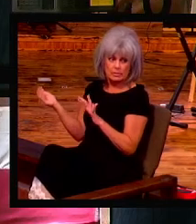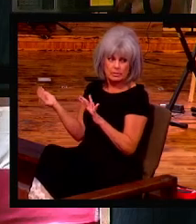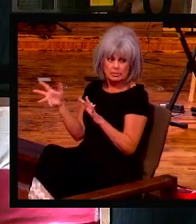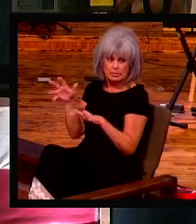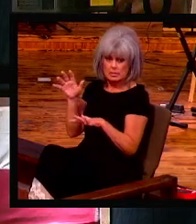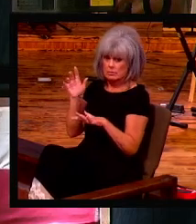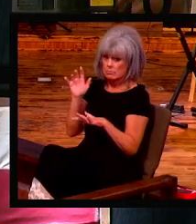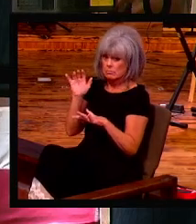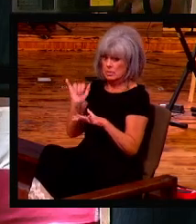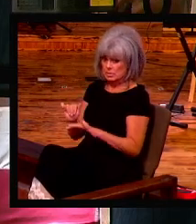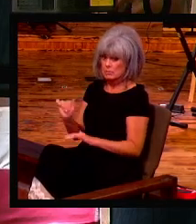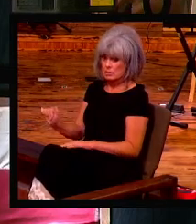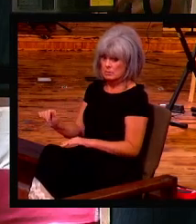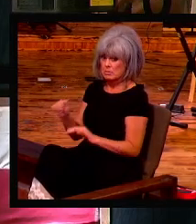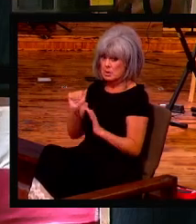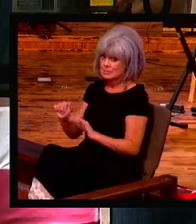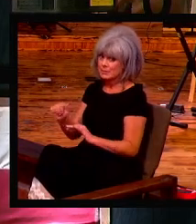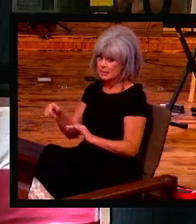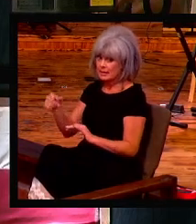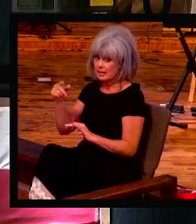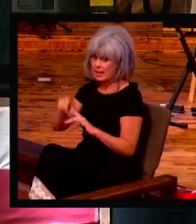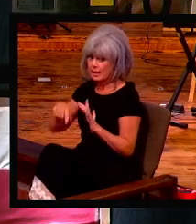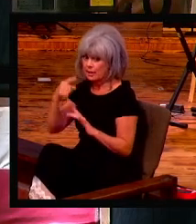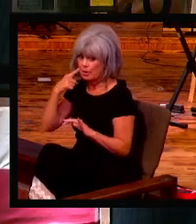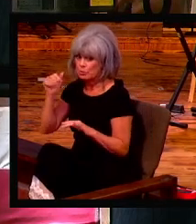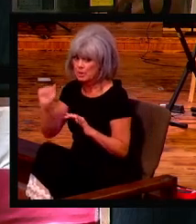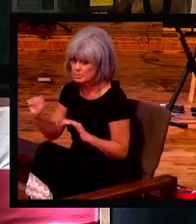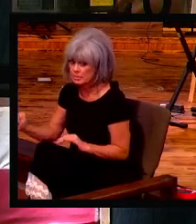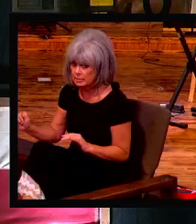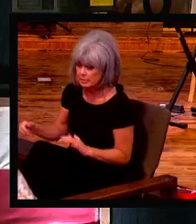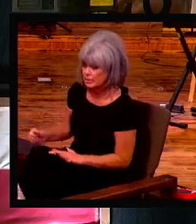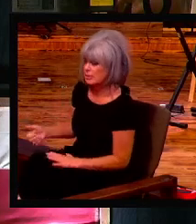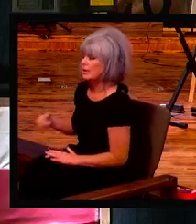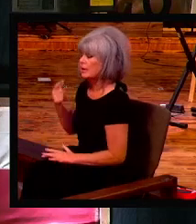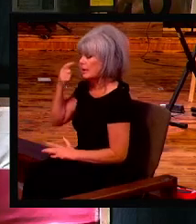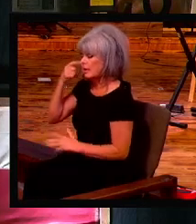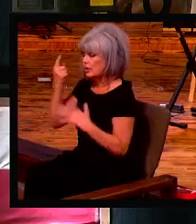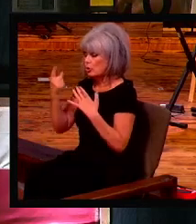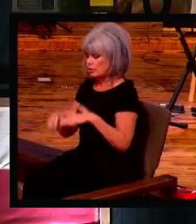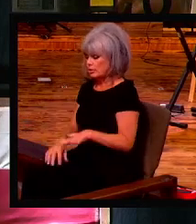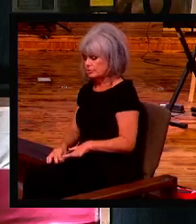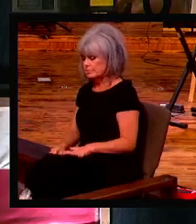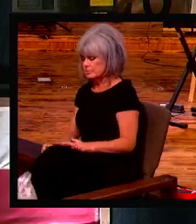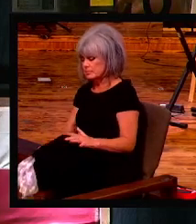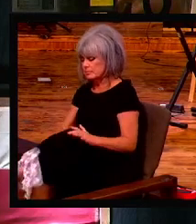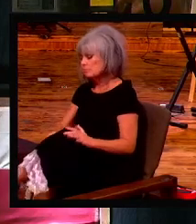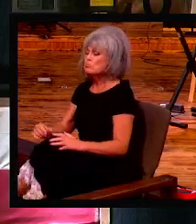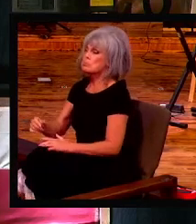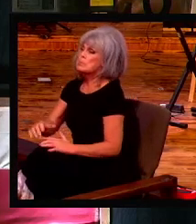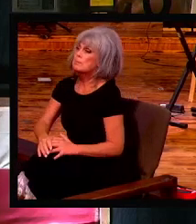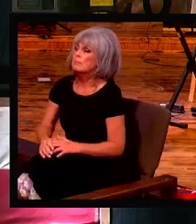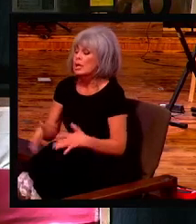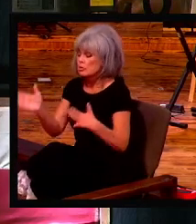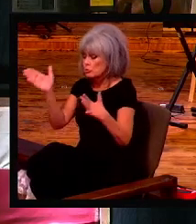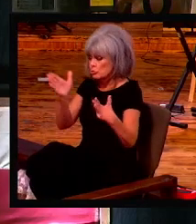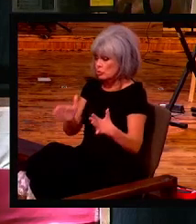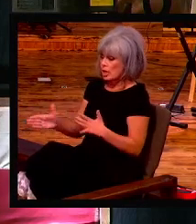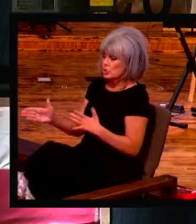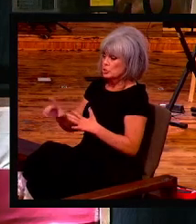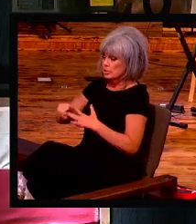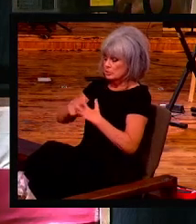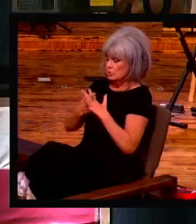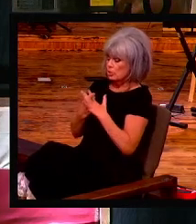Is that a possibility? I can't hear you, church. Is that a possibility? I would agree. So this strategy begins to